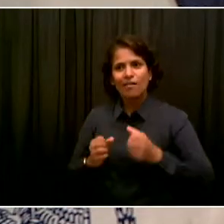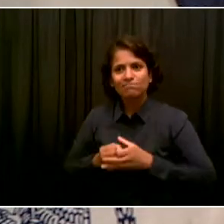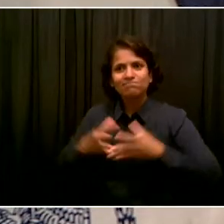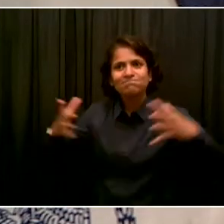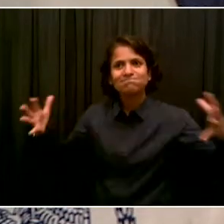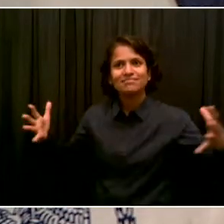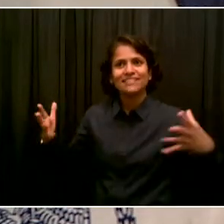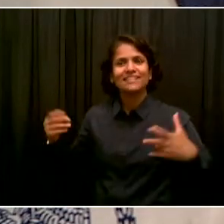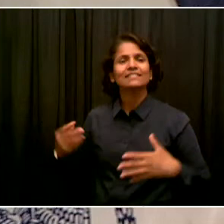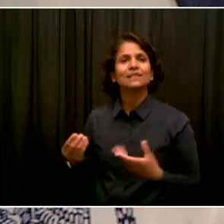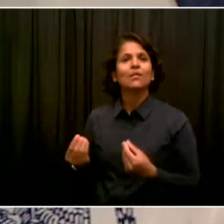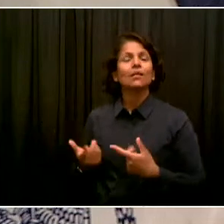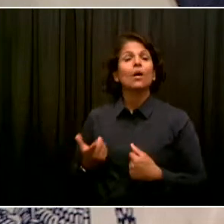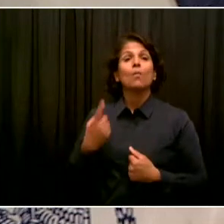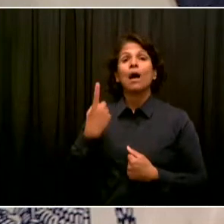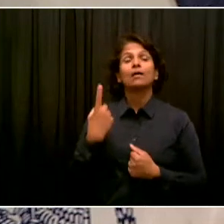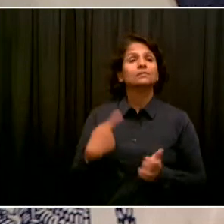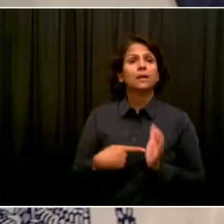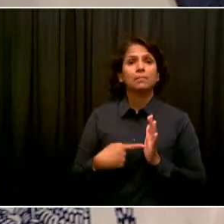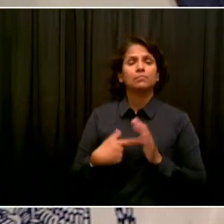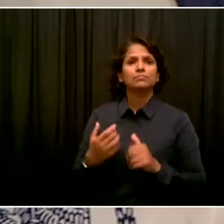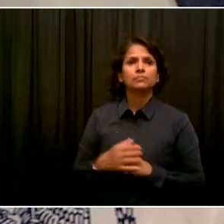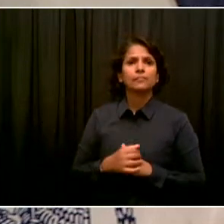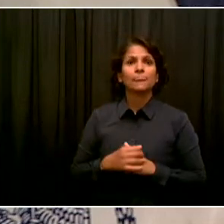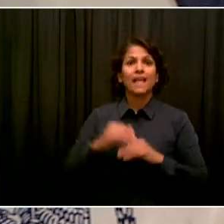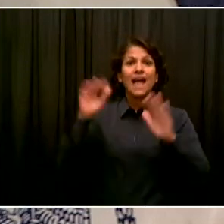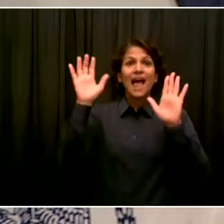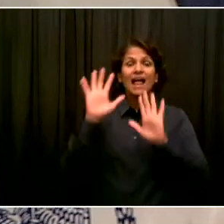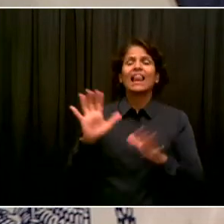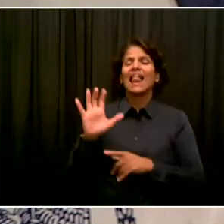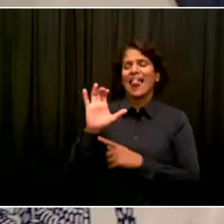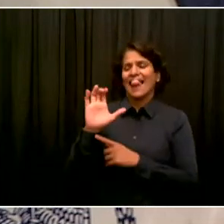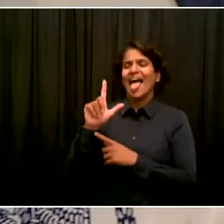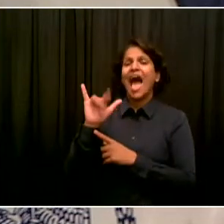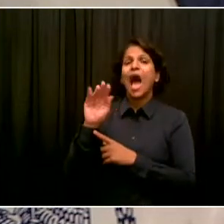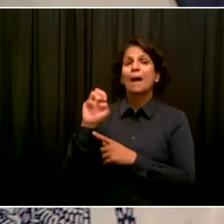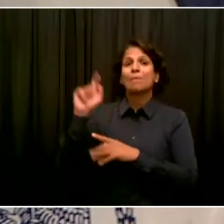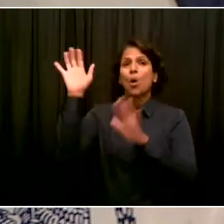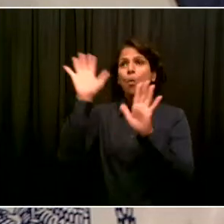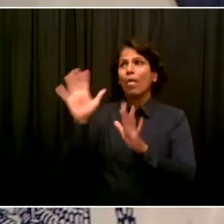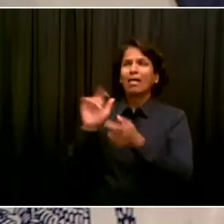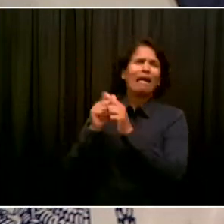change, we've proven we can do big and very bold things here in this city.